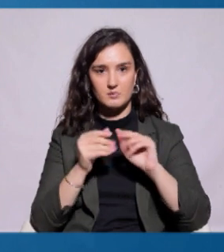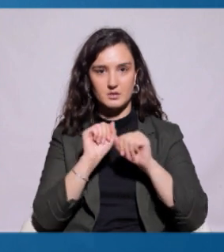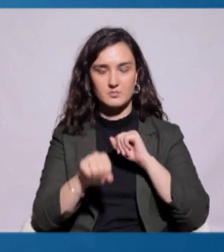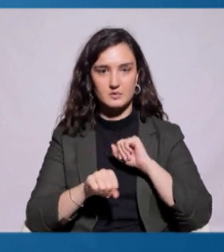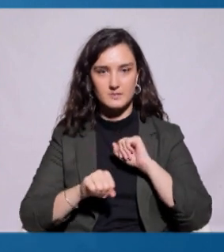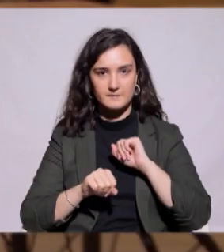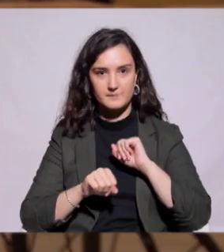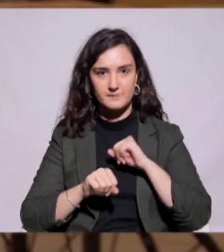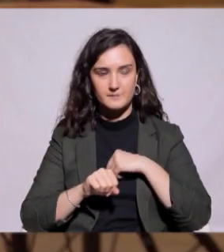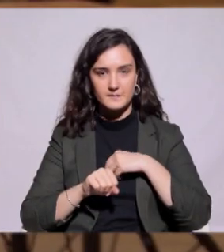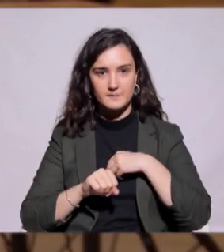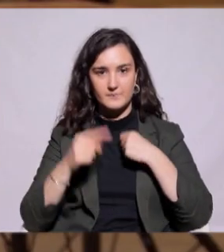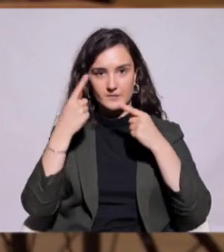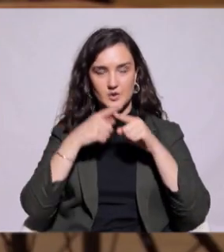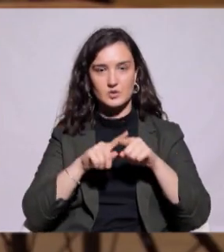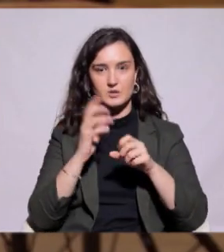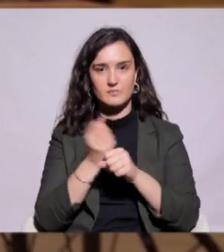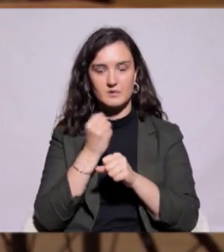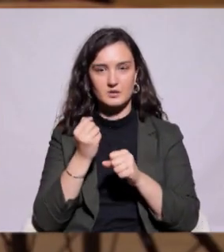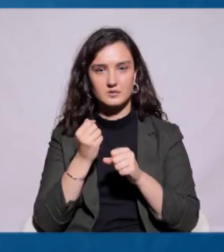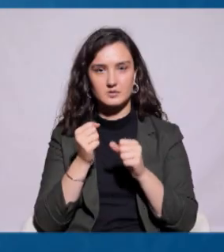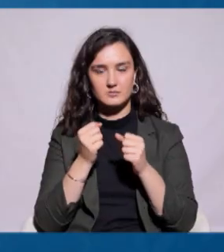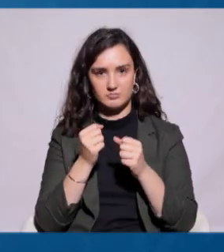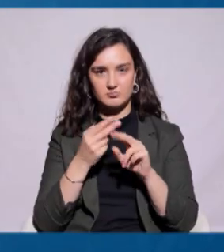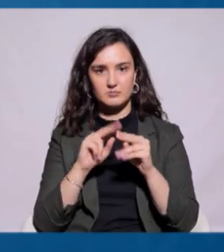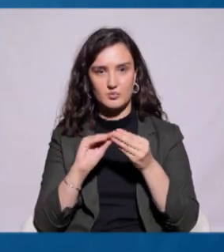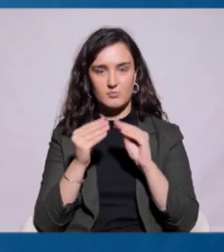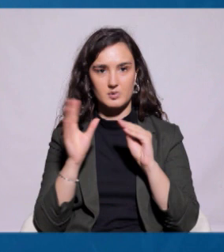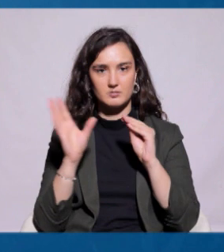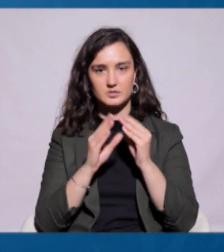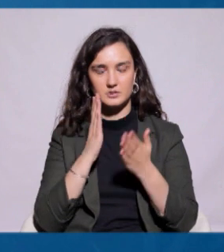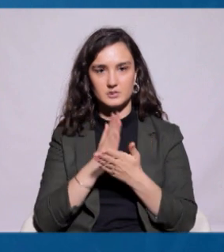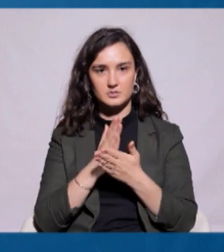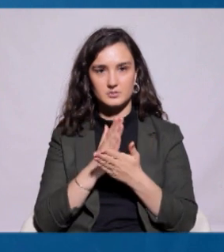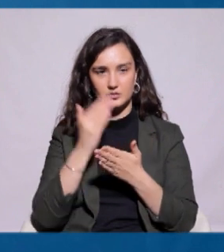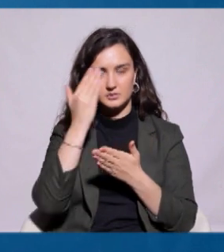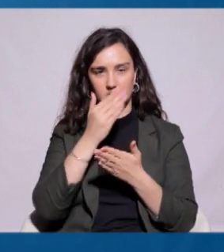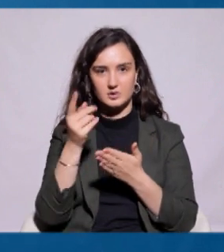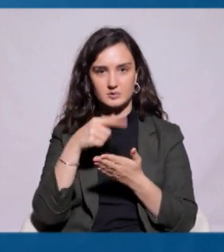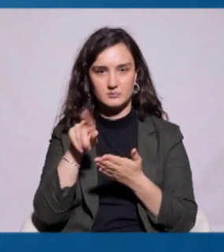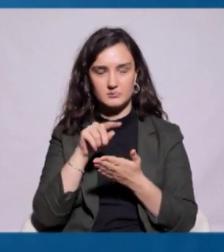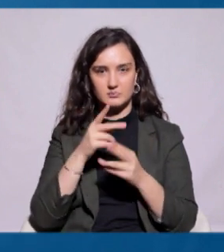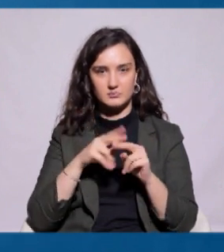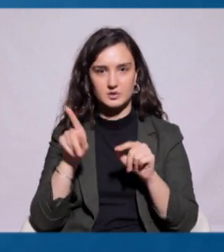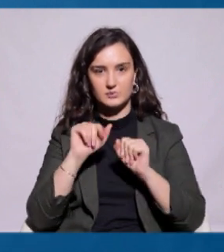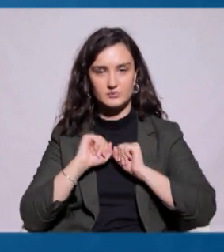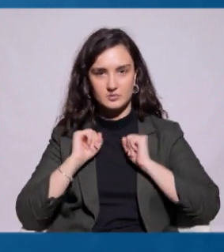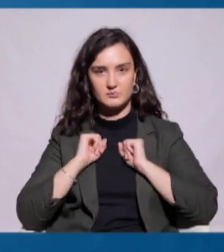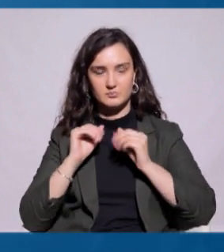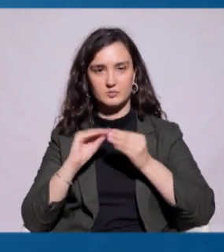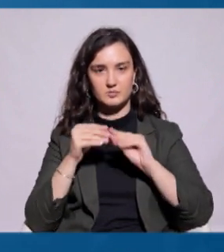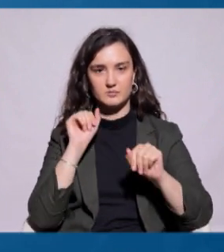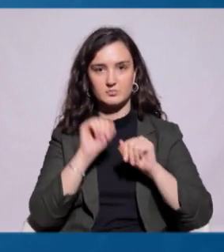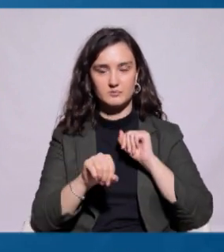solvers. Engineers find solutions to the problems that are important to society. They try to solve the problem